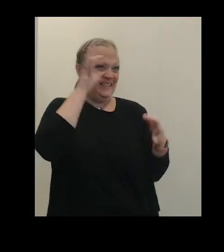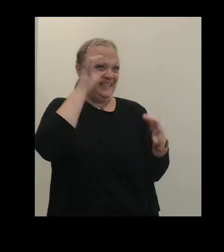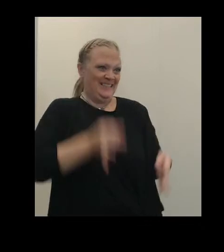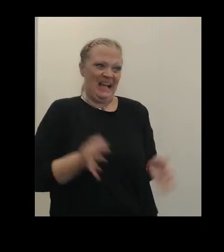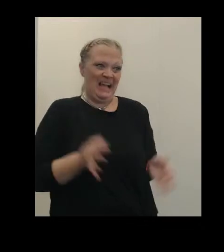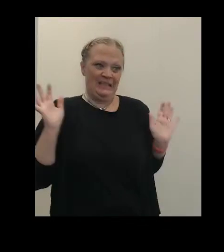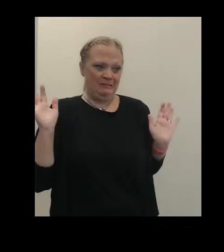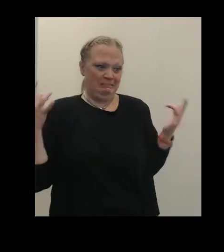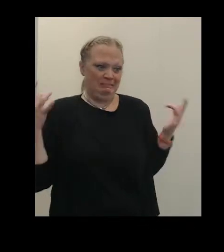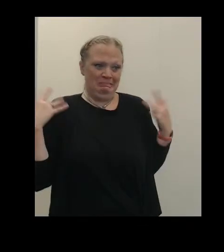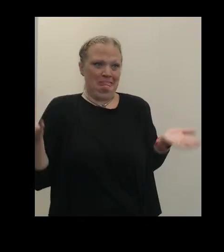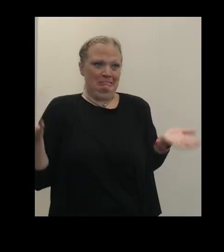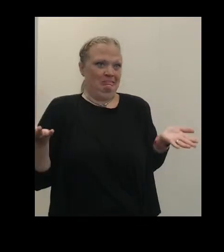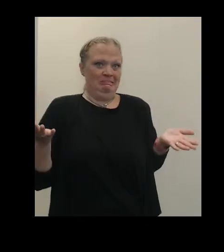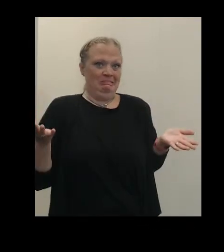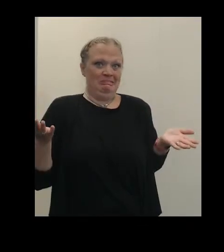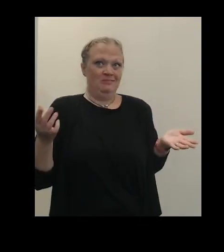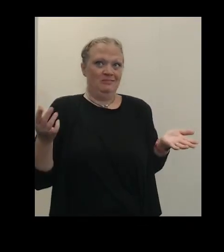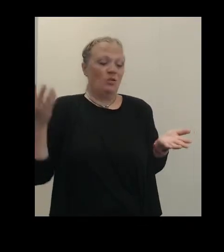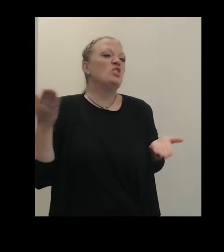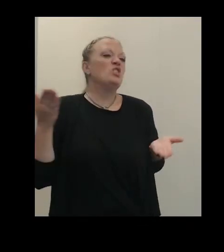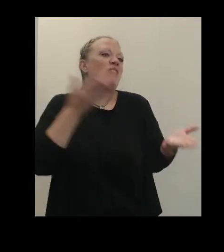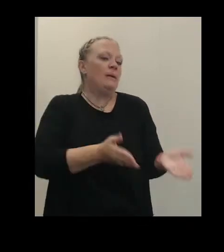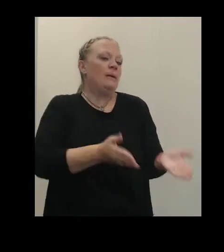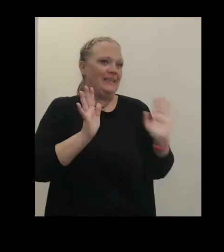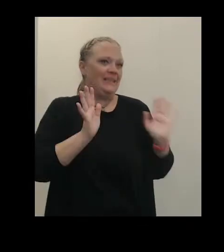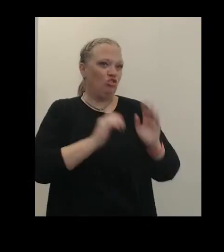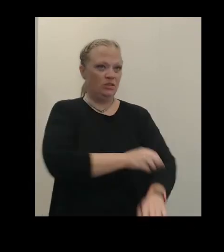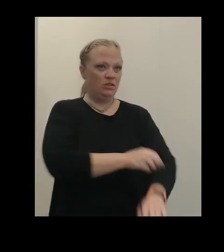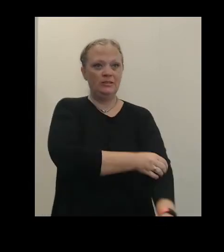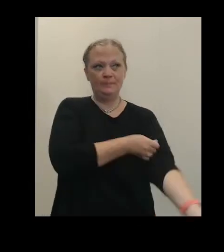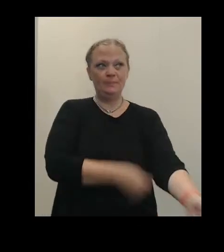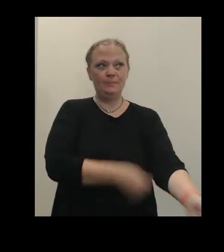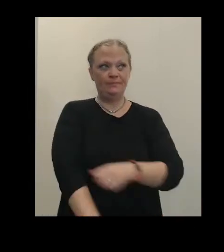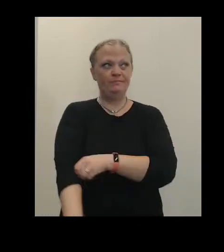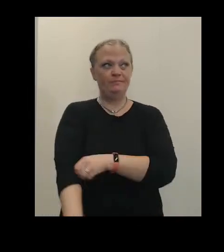was not the decider on that, so that this is what the recommendations are.